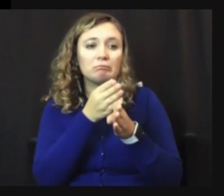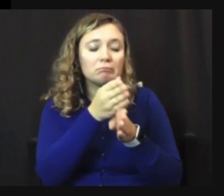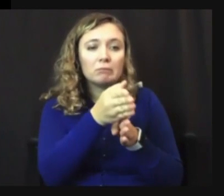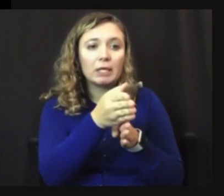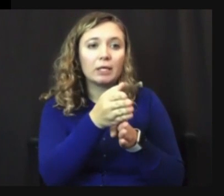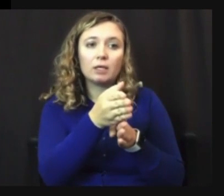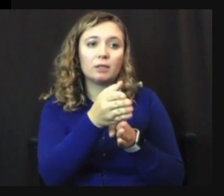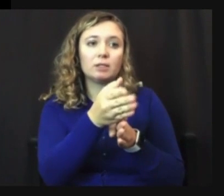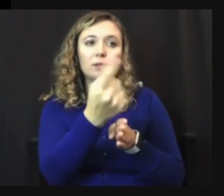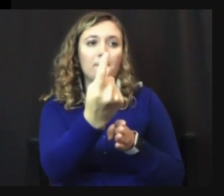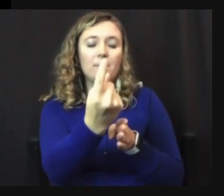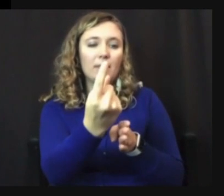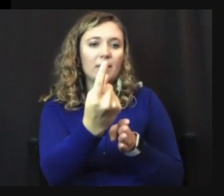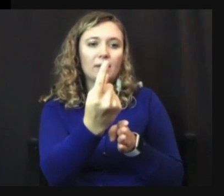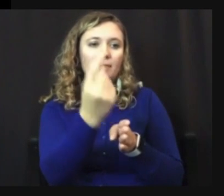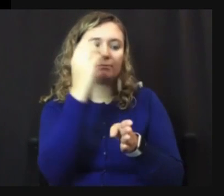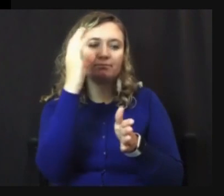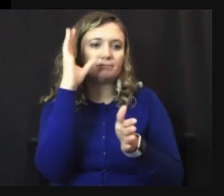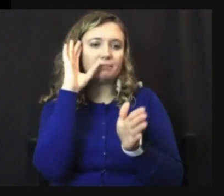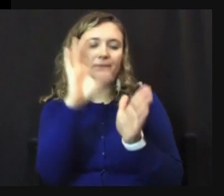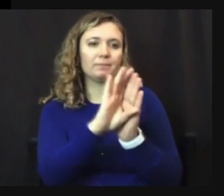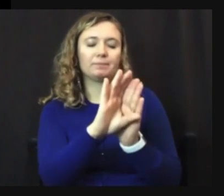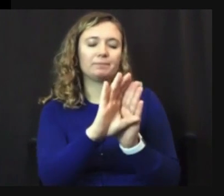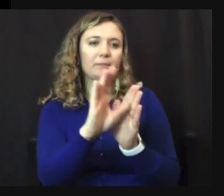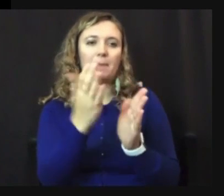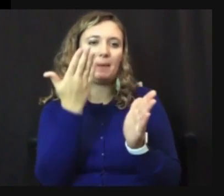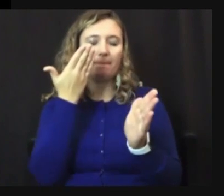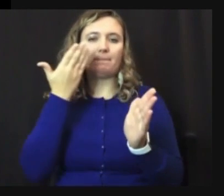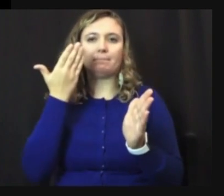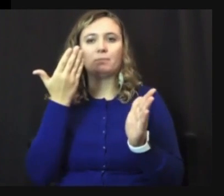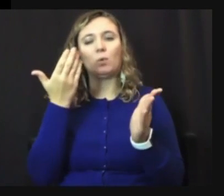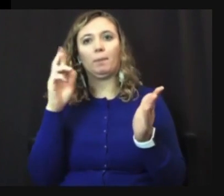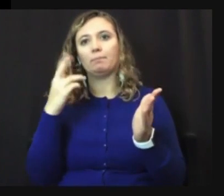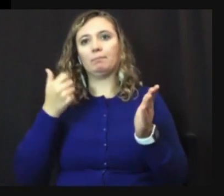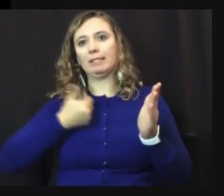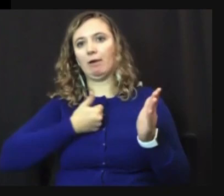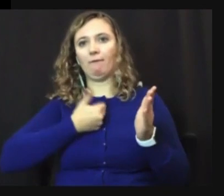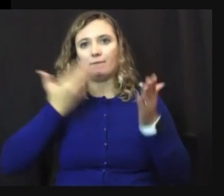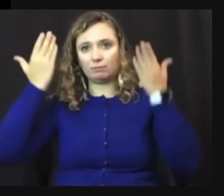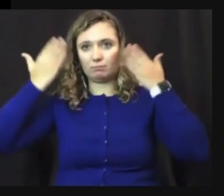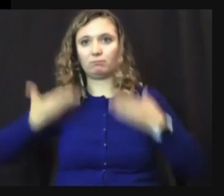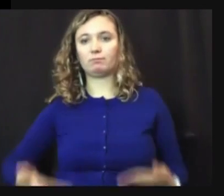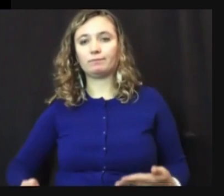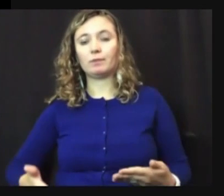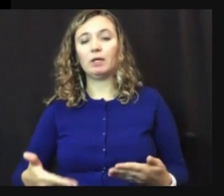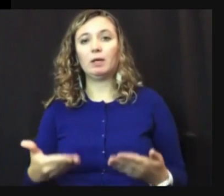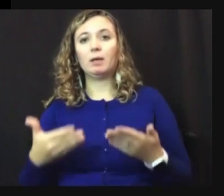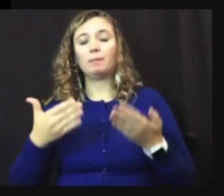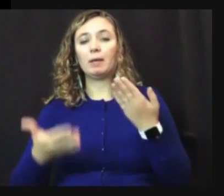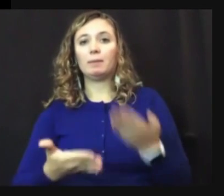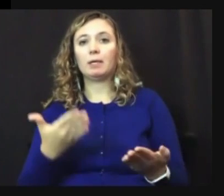visual input, so say me in particular, you may still not have the ability to do